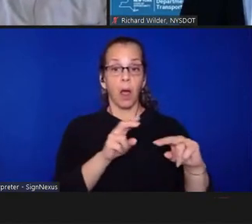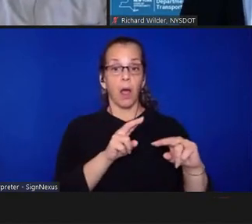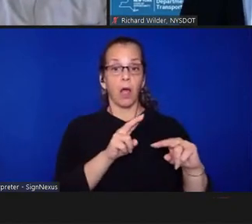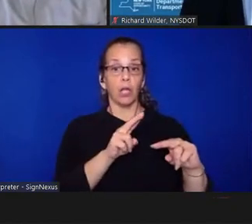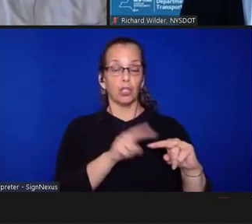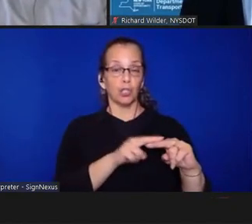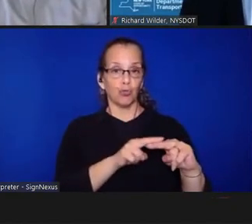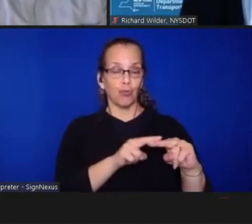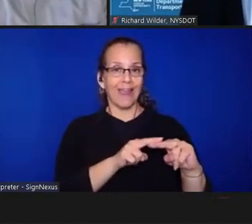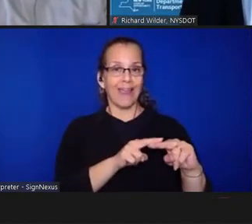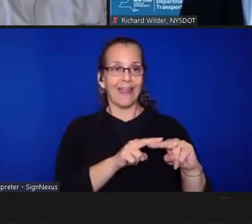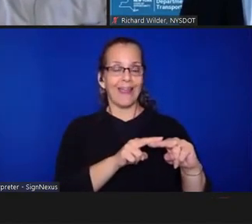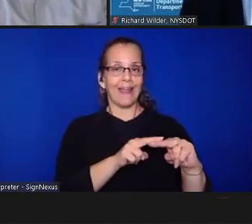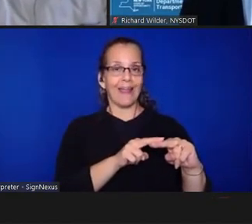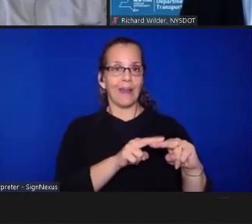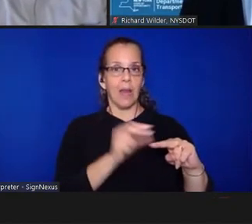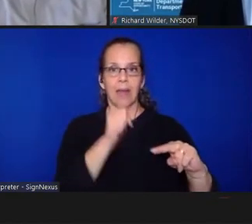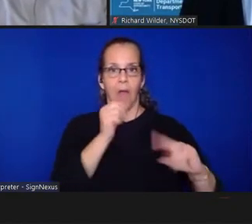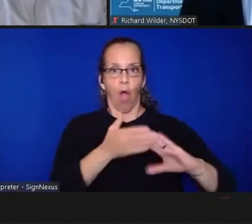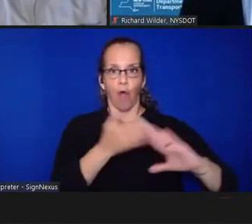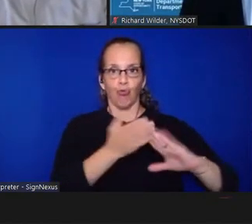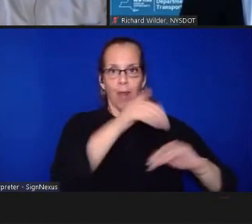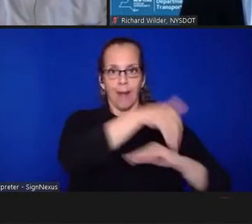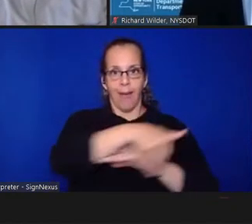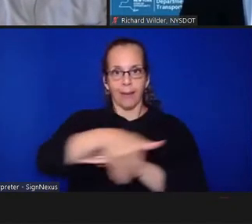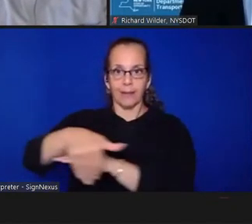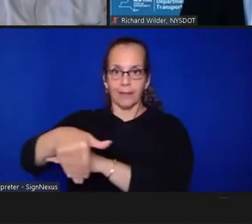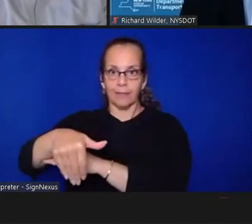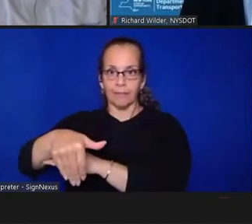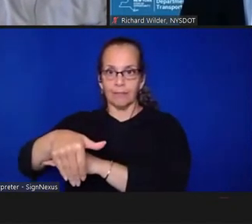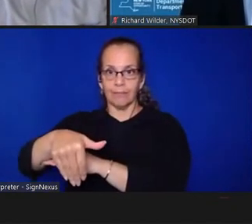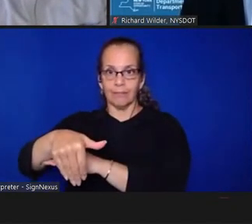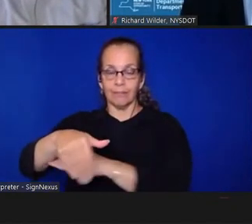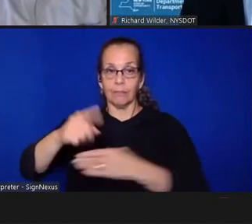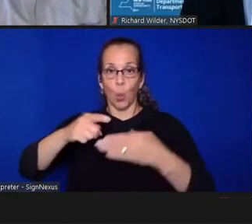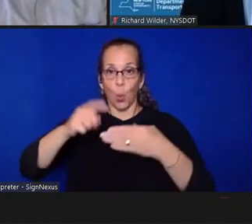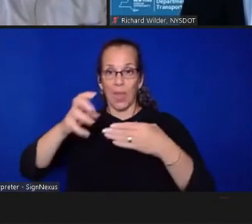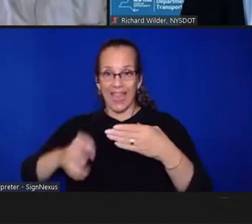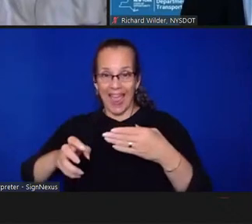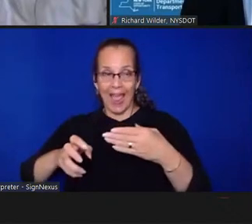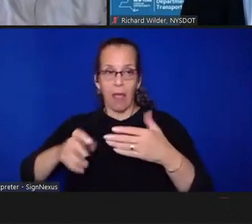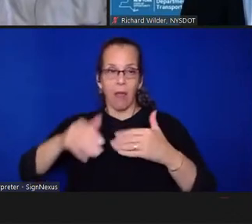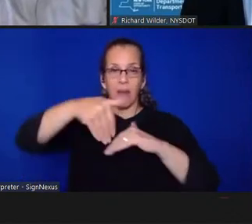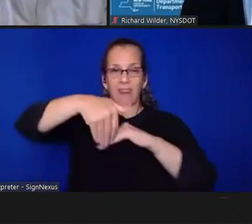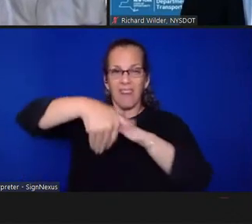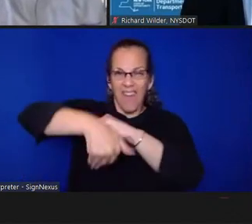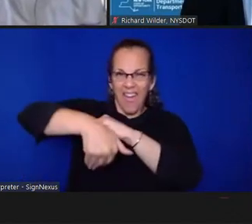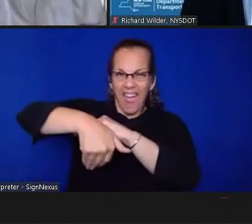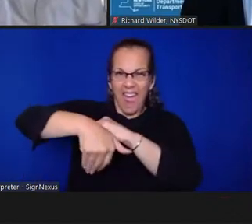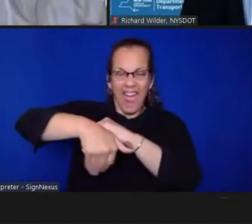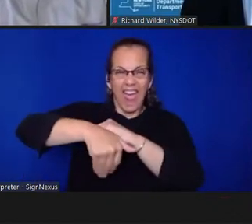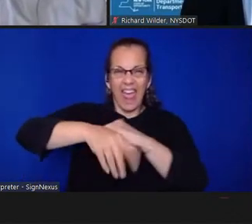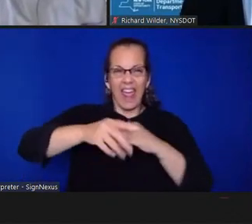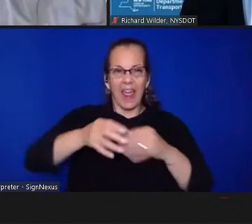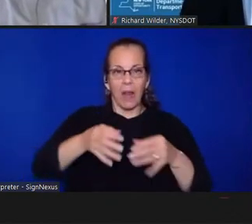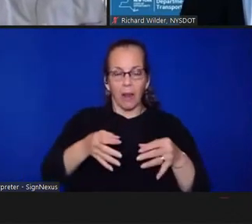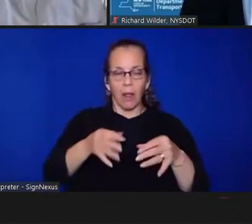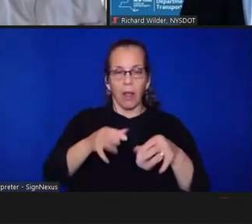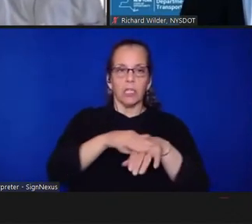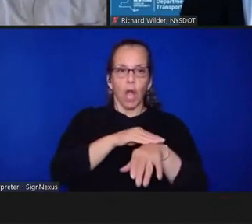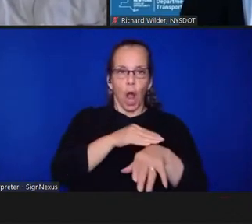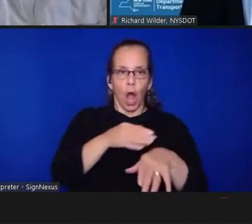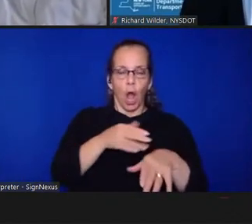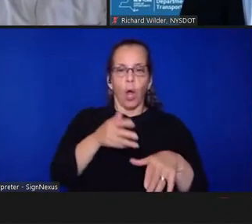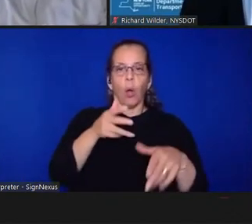in the evenings right like weekends or late at night everything gets delayed and I really